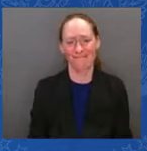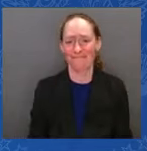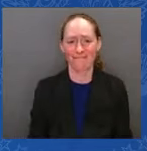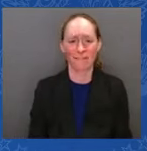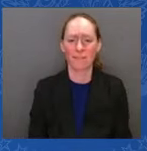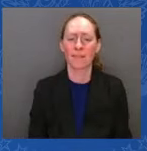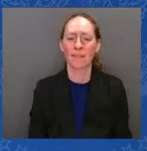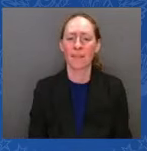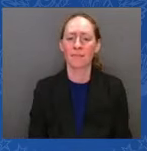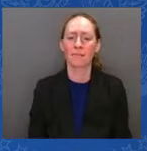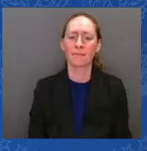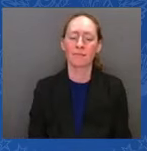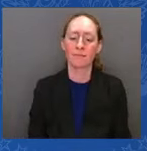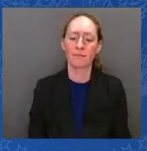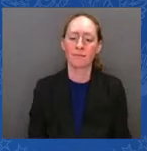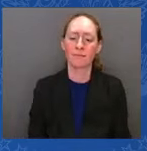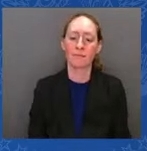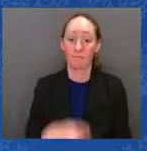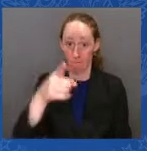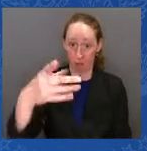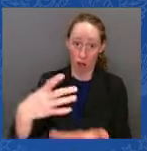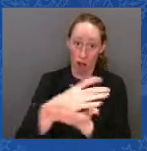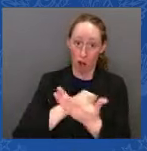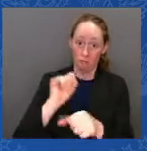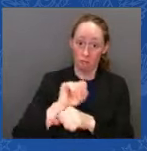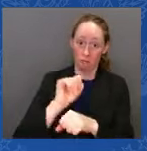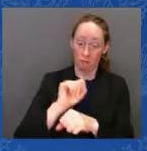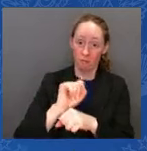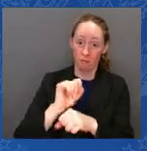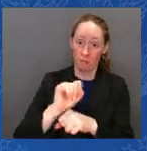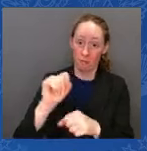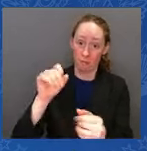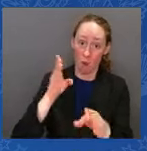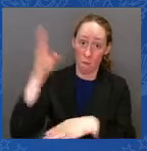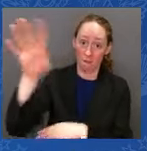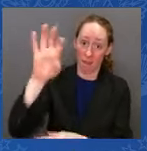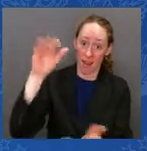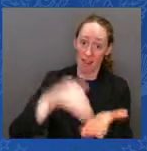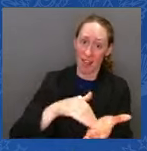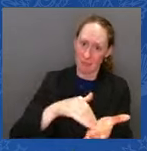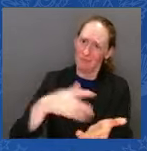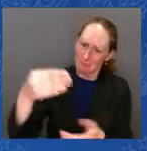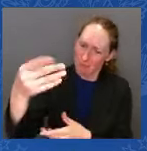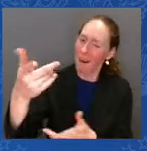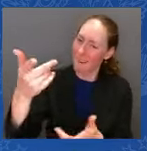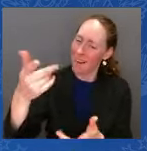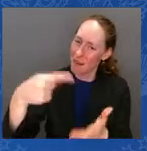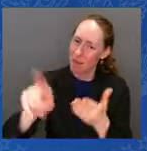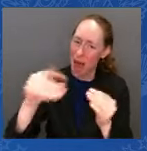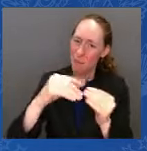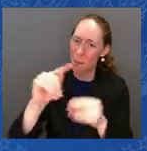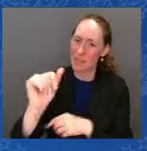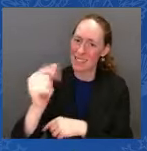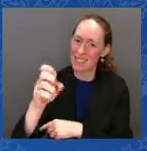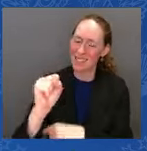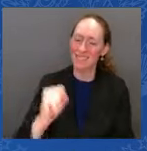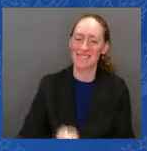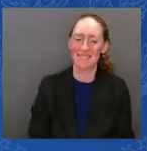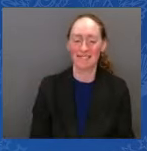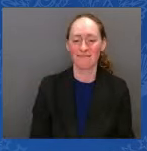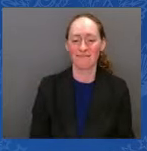If you're making more than $400,000, well, start to pay your fair share. Look, instead, we're making the biggest corporation begin to pay their fair